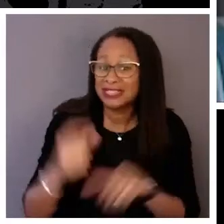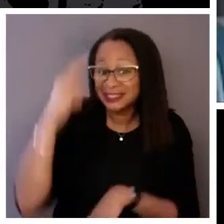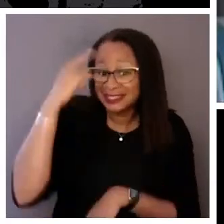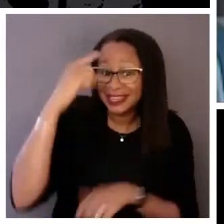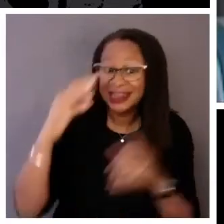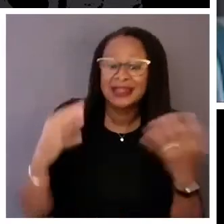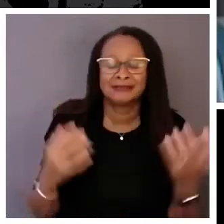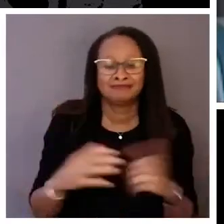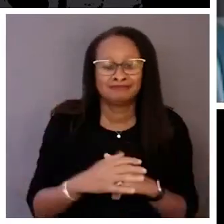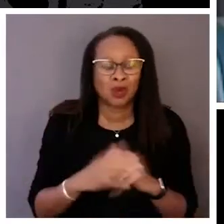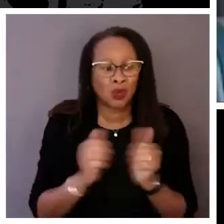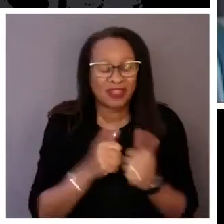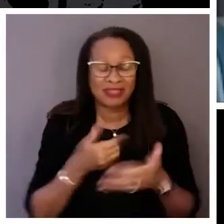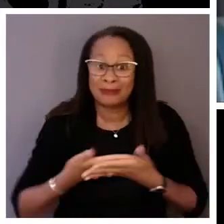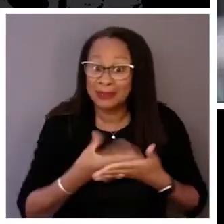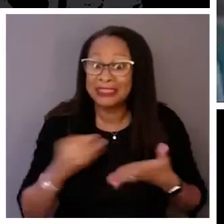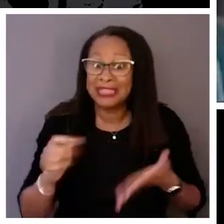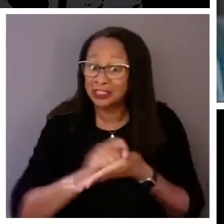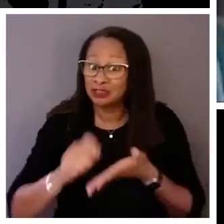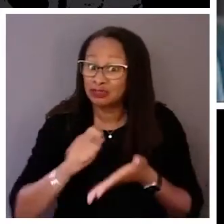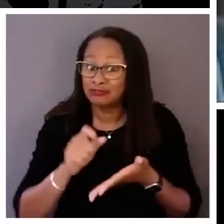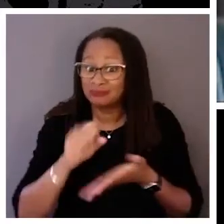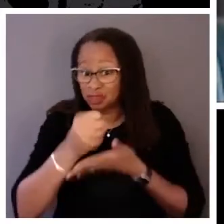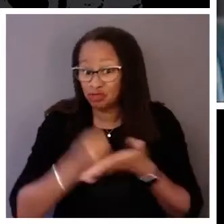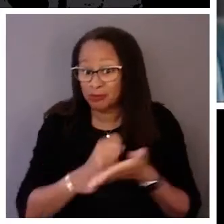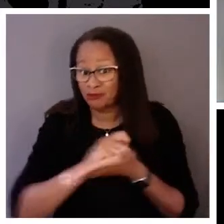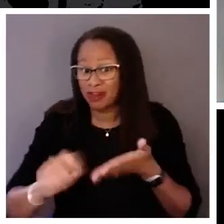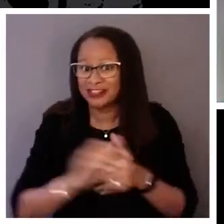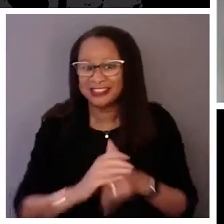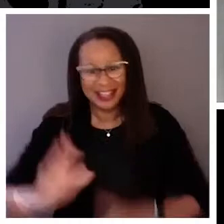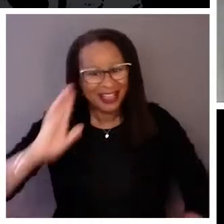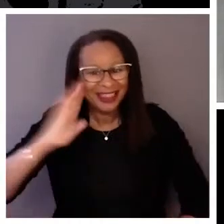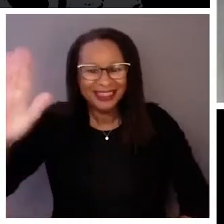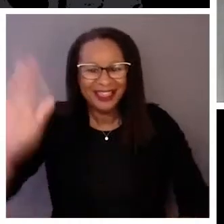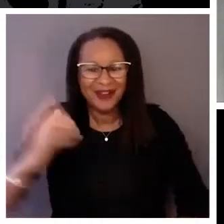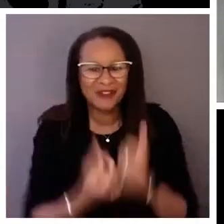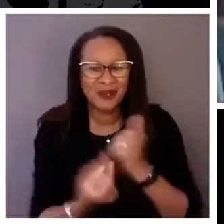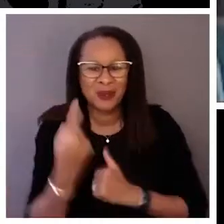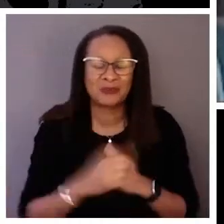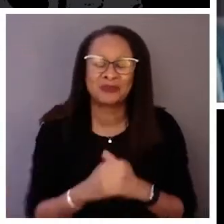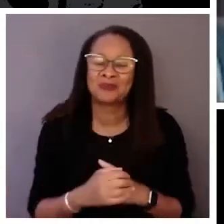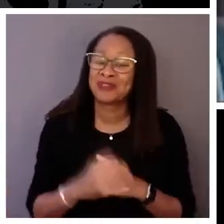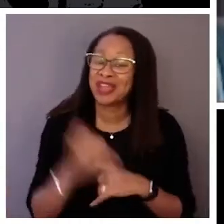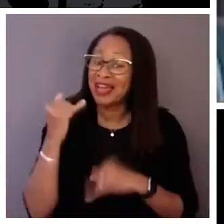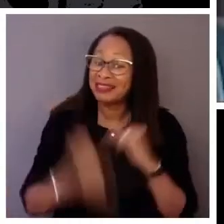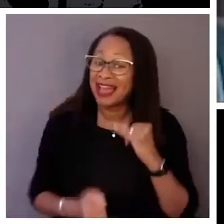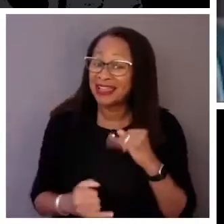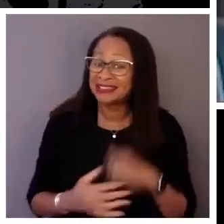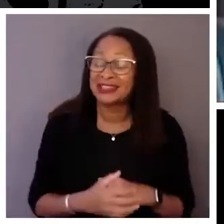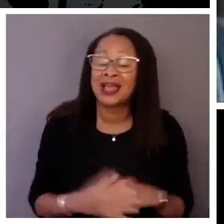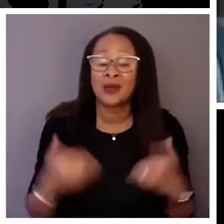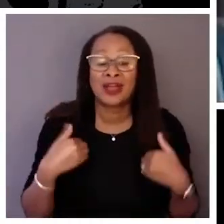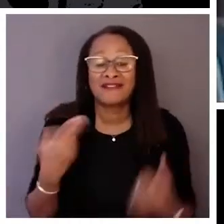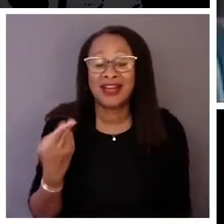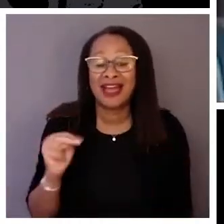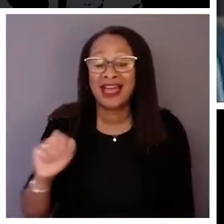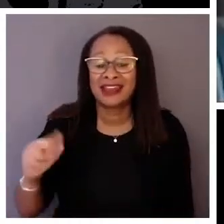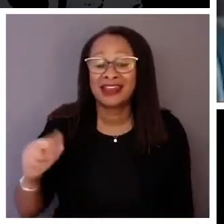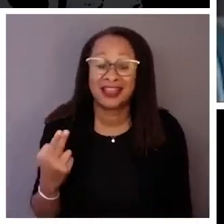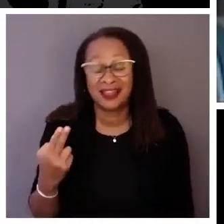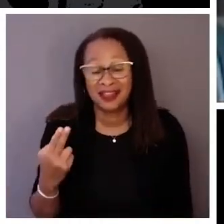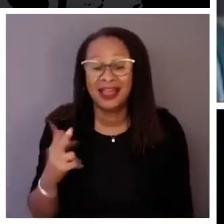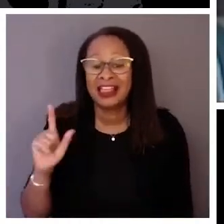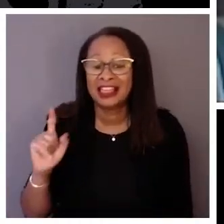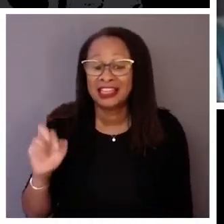sanity with babies and script writers at hand. Stefanie? Hi, everybody. Last but not least, we have Hannah Leder, who is